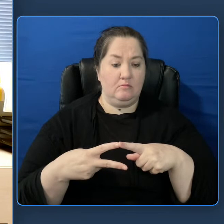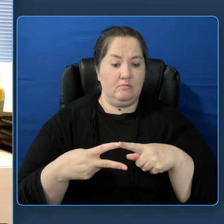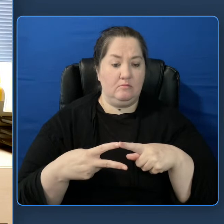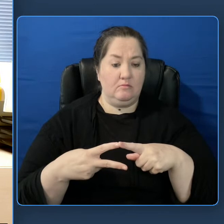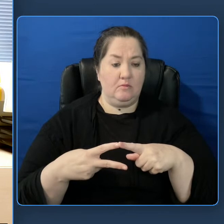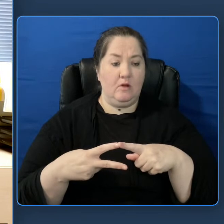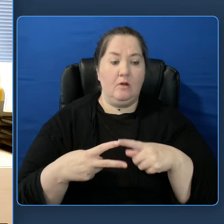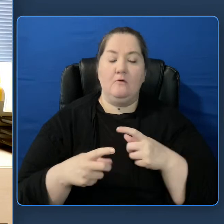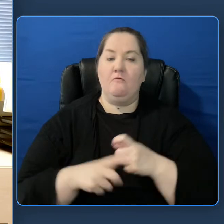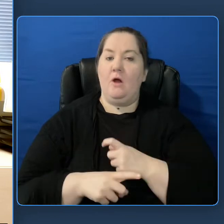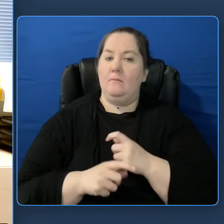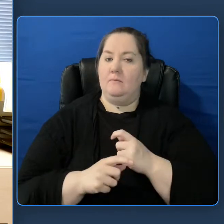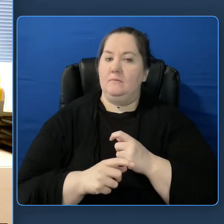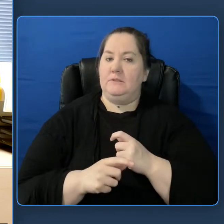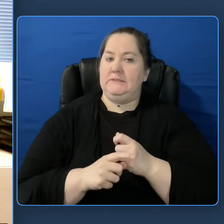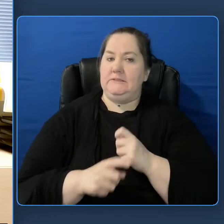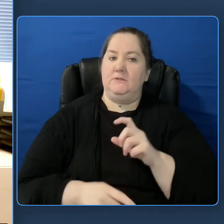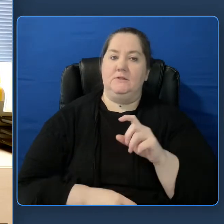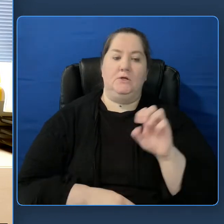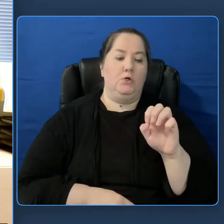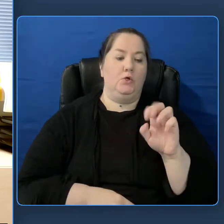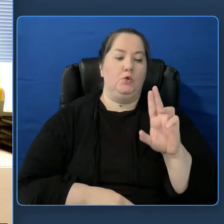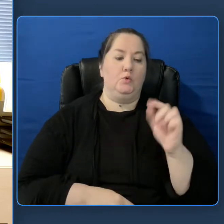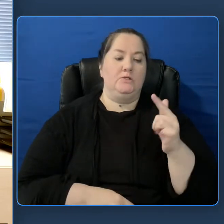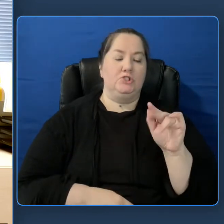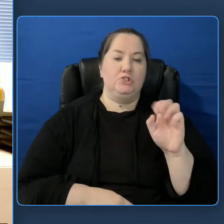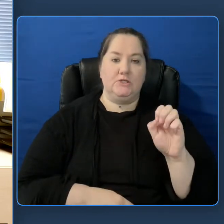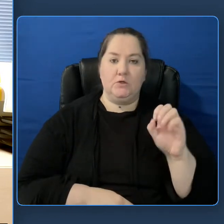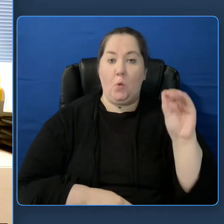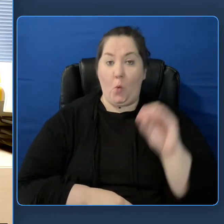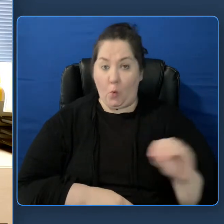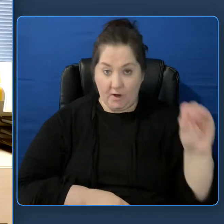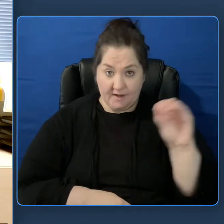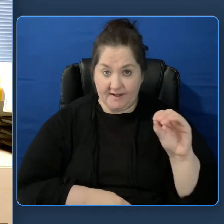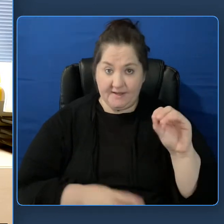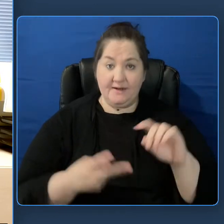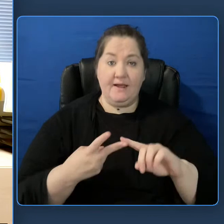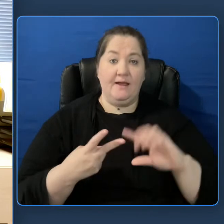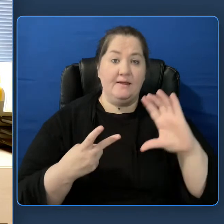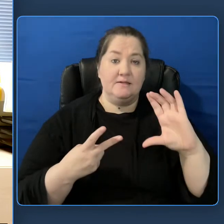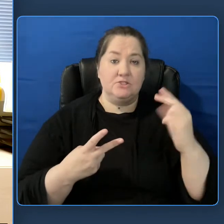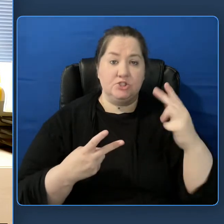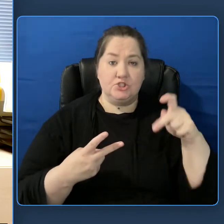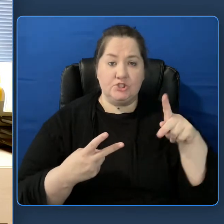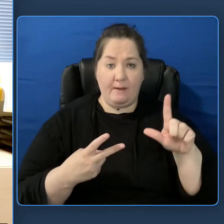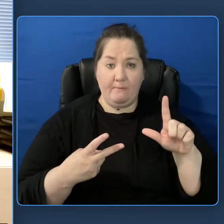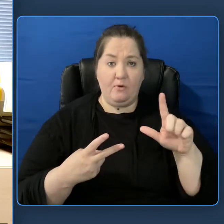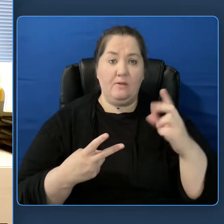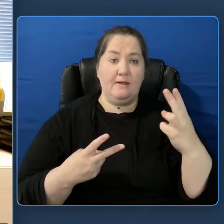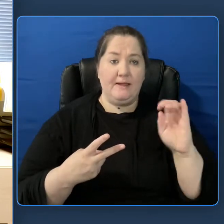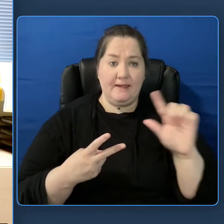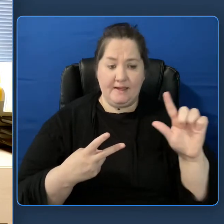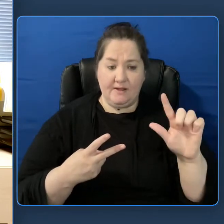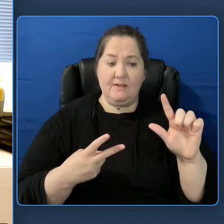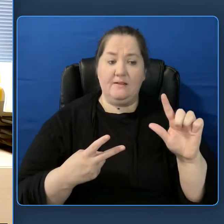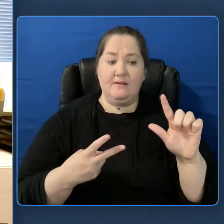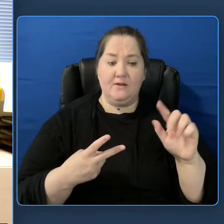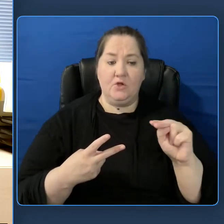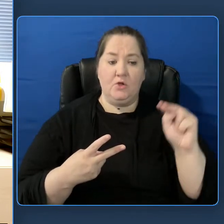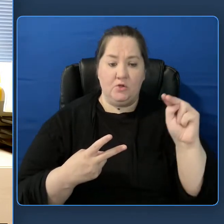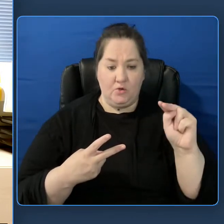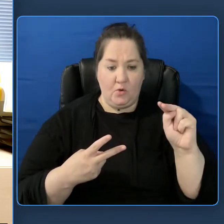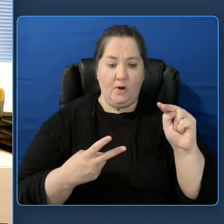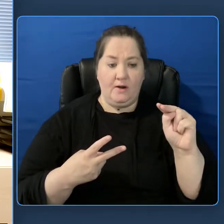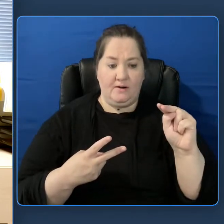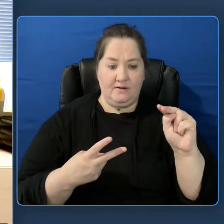from a distance standpoint, are Eugene, Oregon and Chapel Hill, North Carolina. I know at